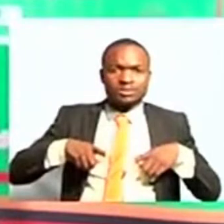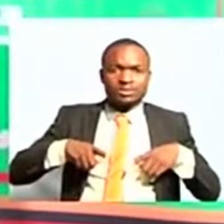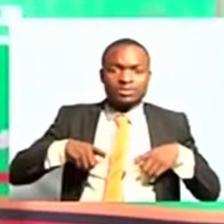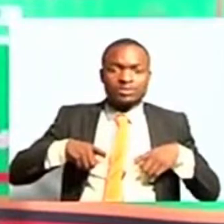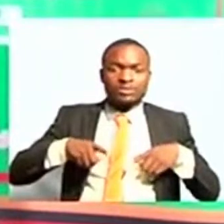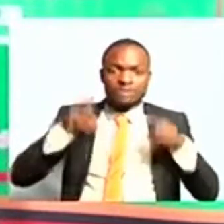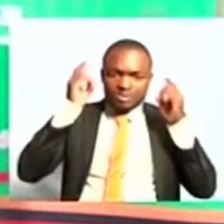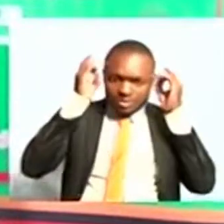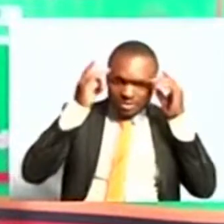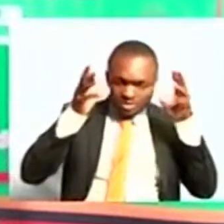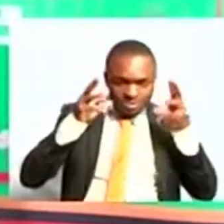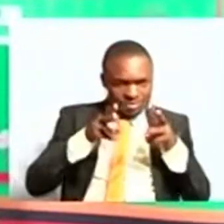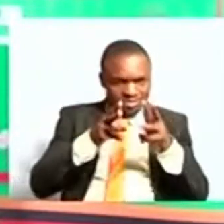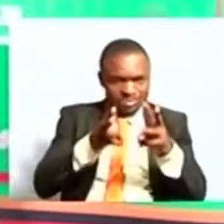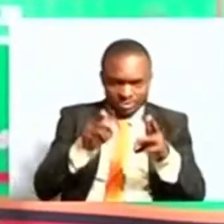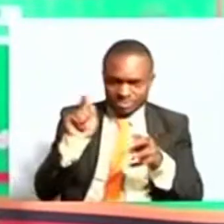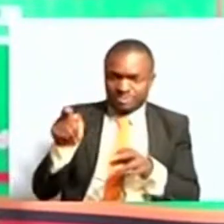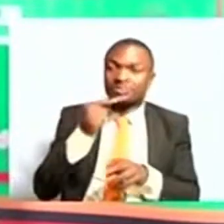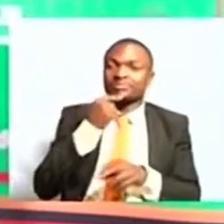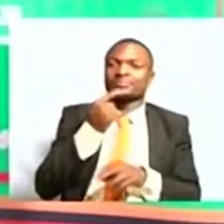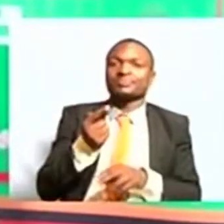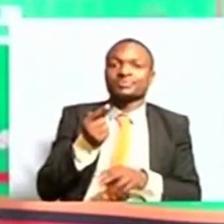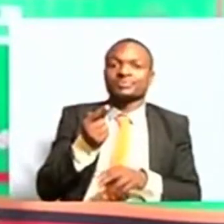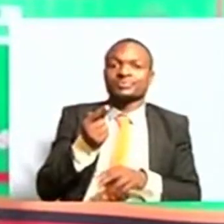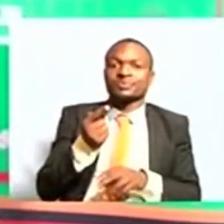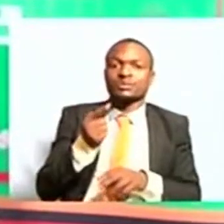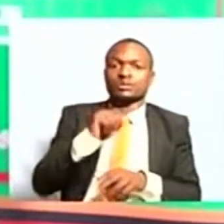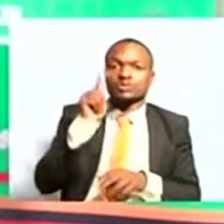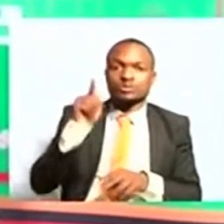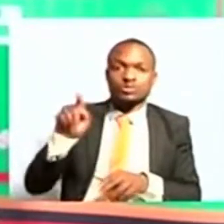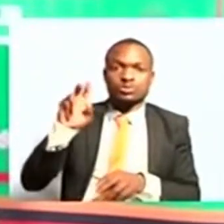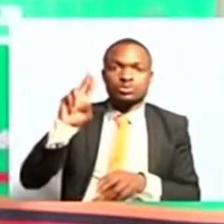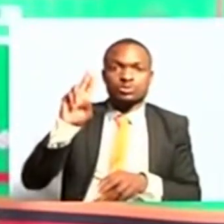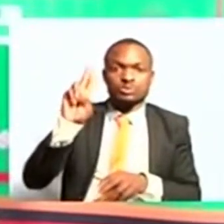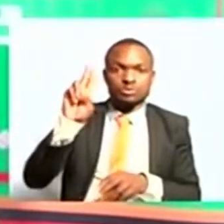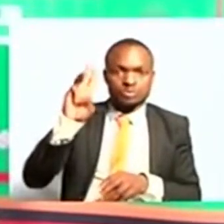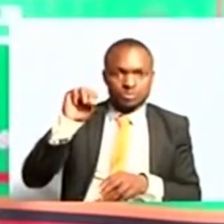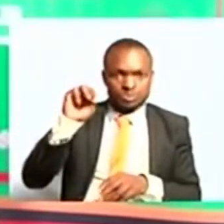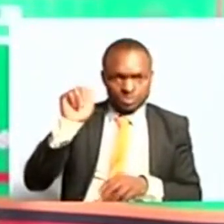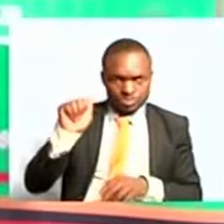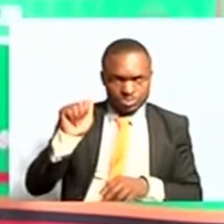way, like Mala has said. This is Mala Zuma.